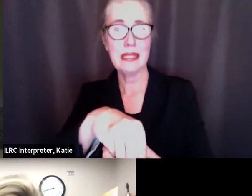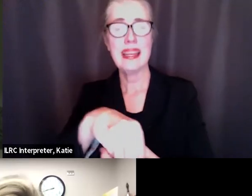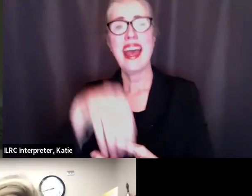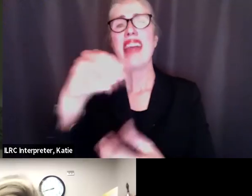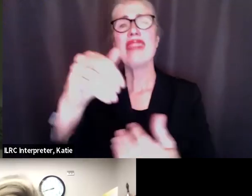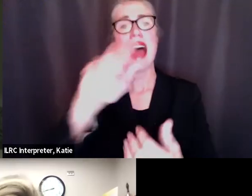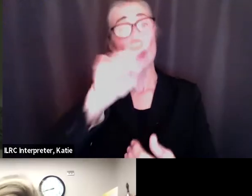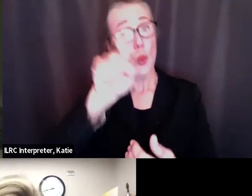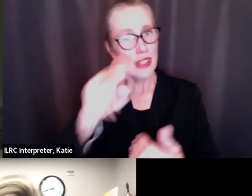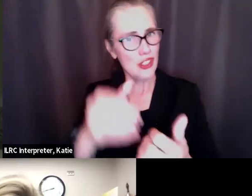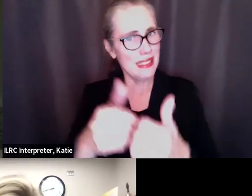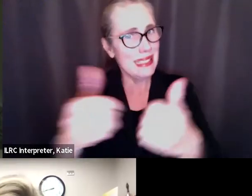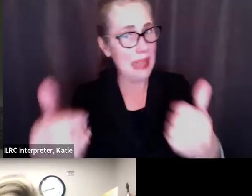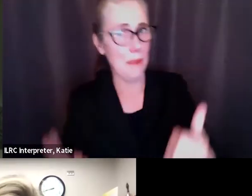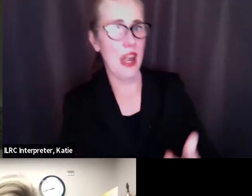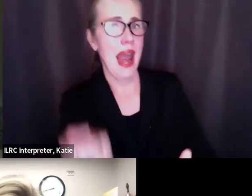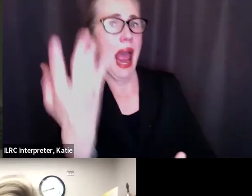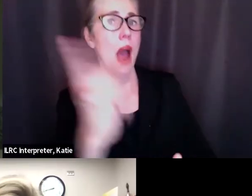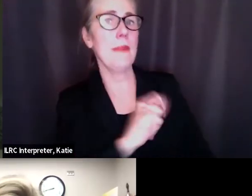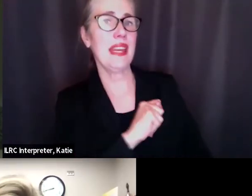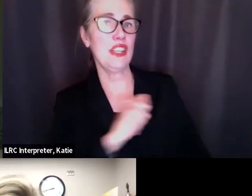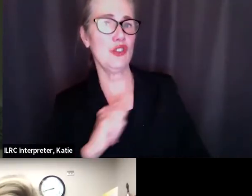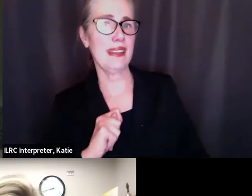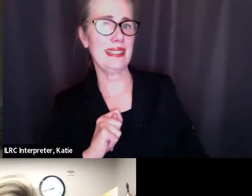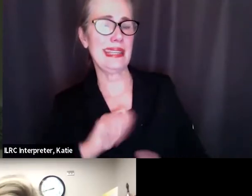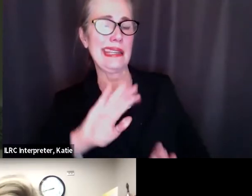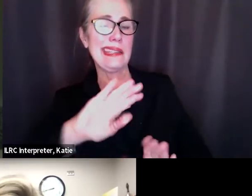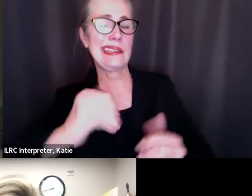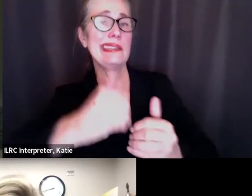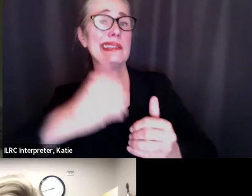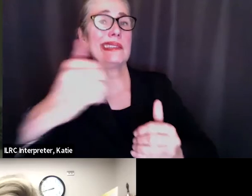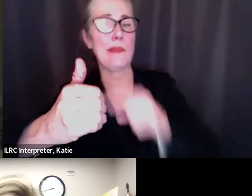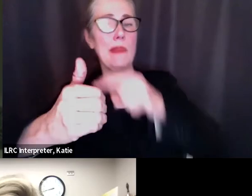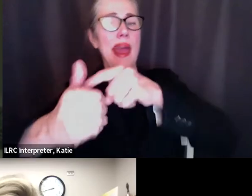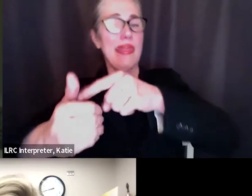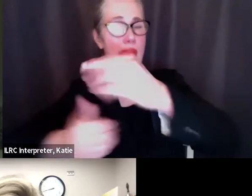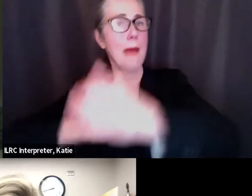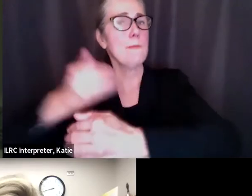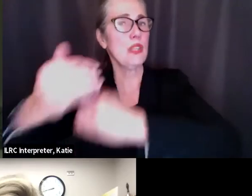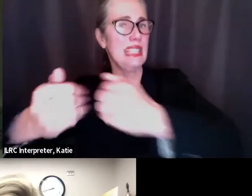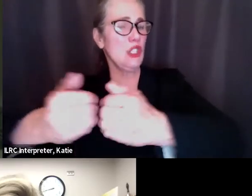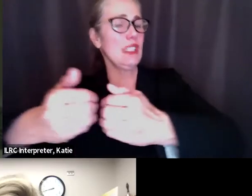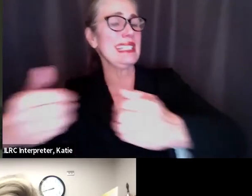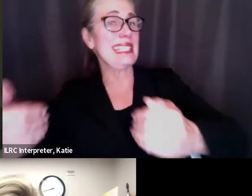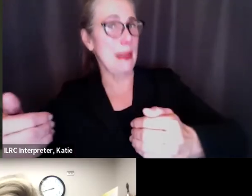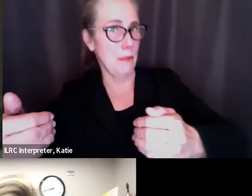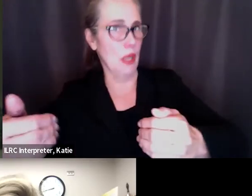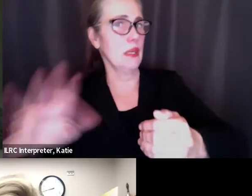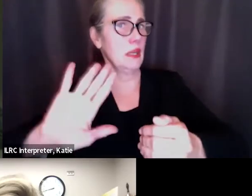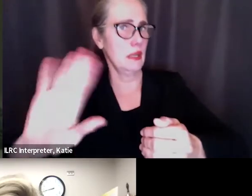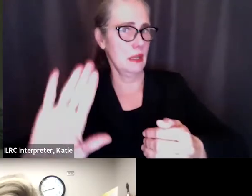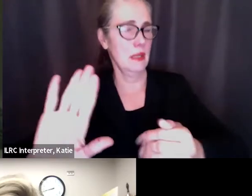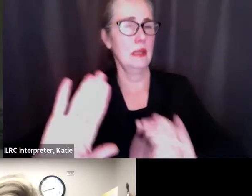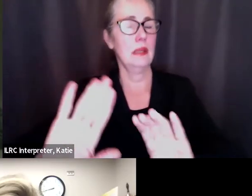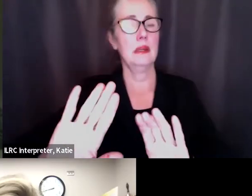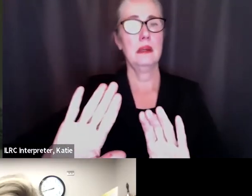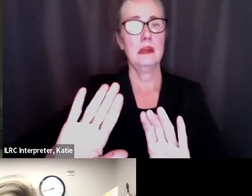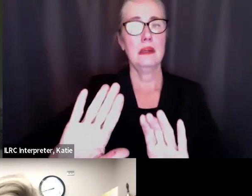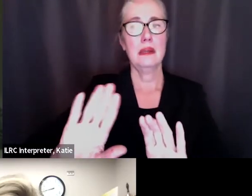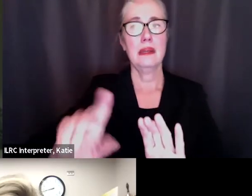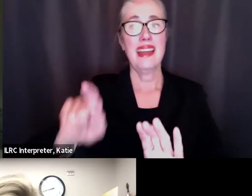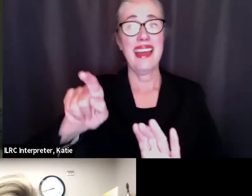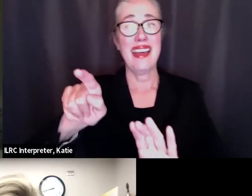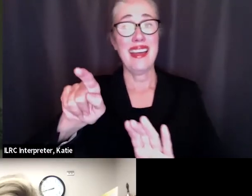question and it involves a separate procedure that requires